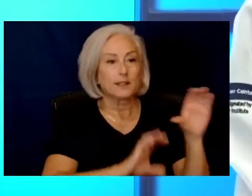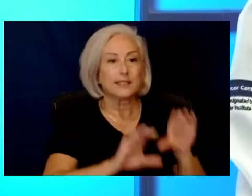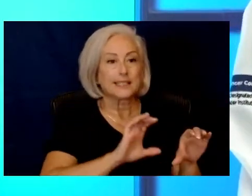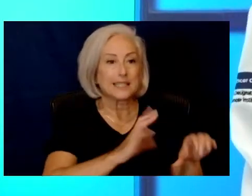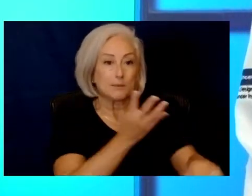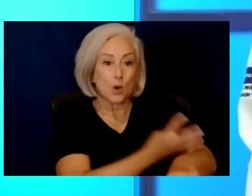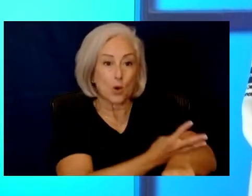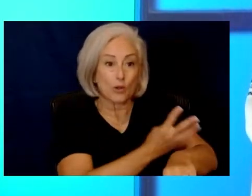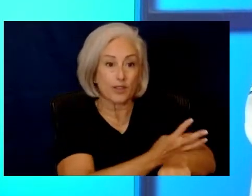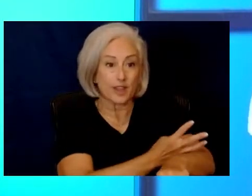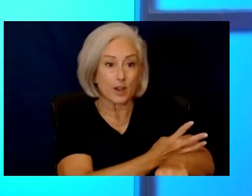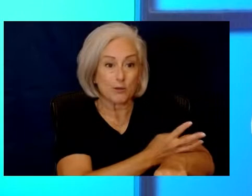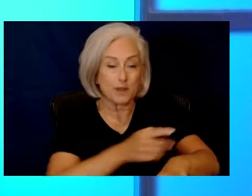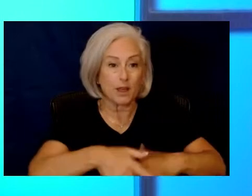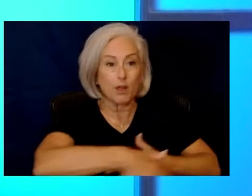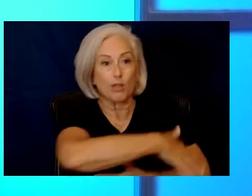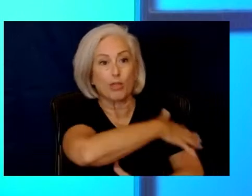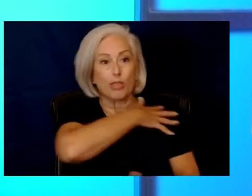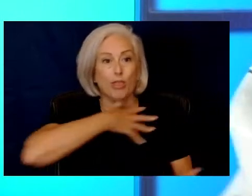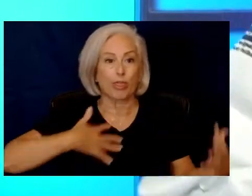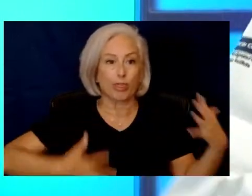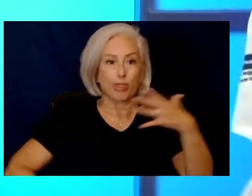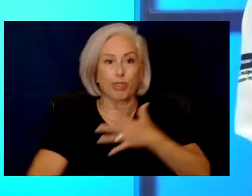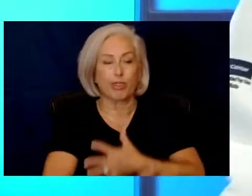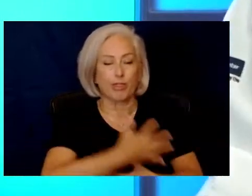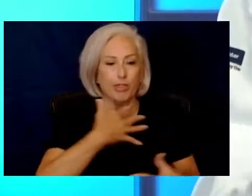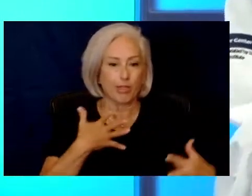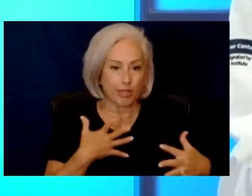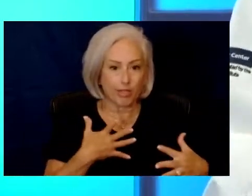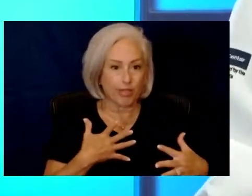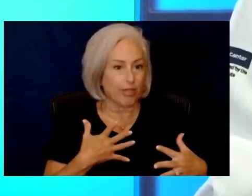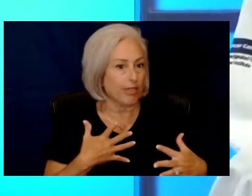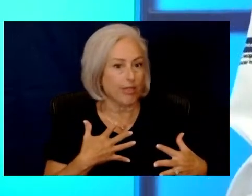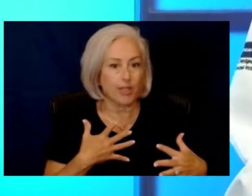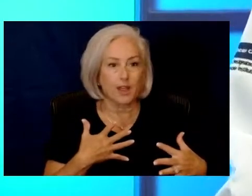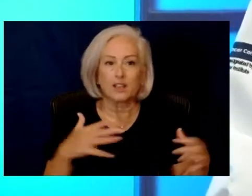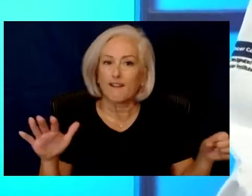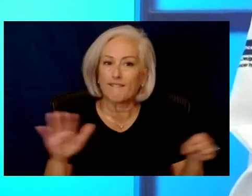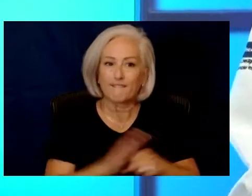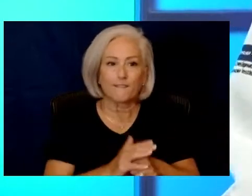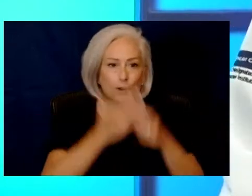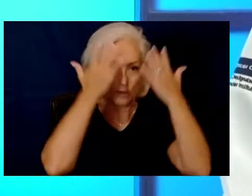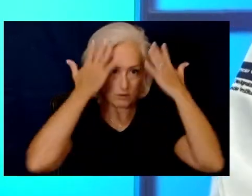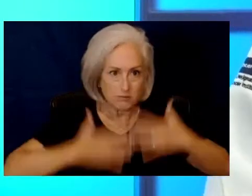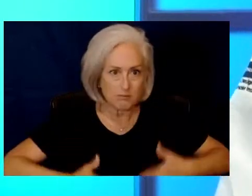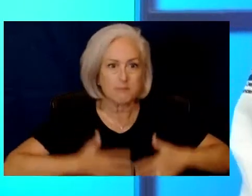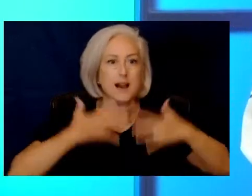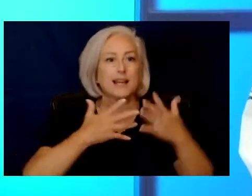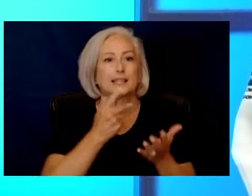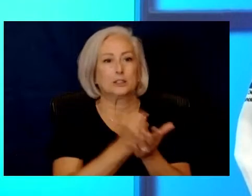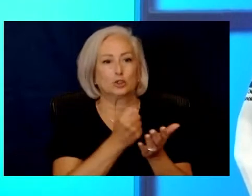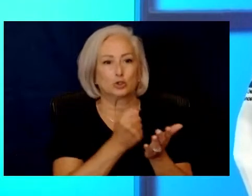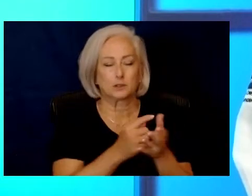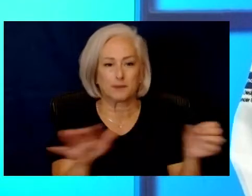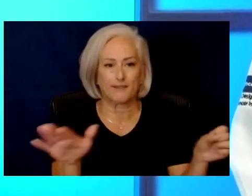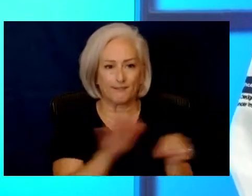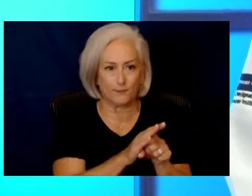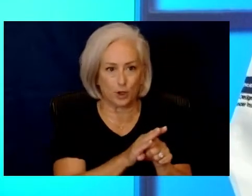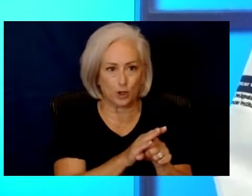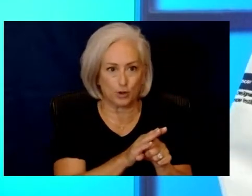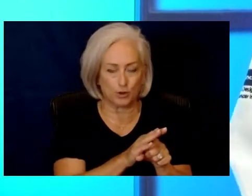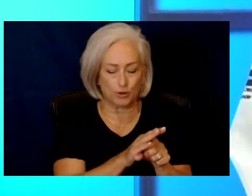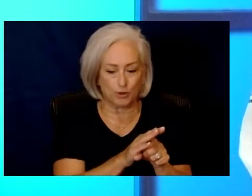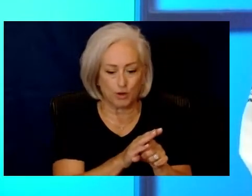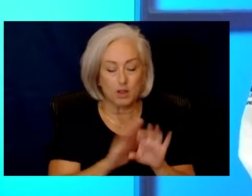get that infused, or maybe you take it as a drug. It goes over your entire body and treats your entire body. So the way they're used is